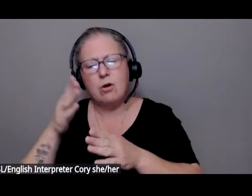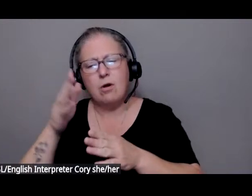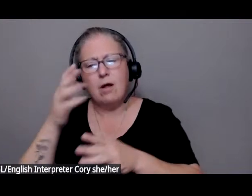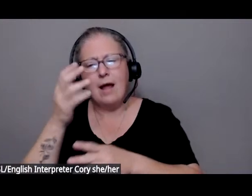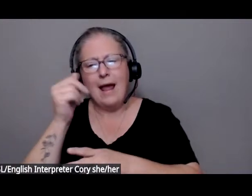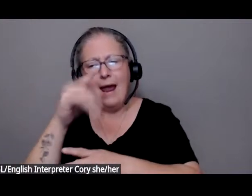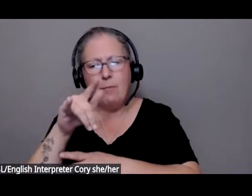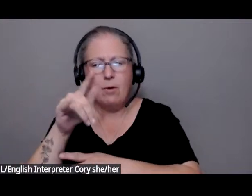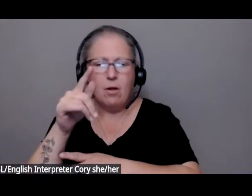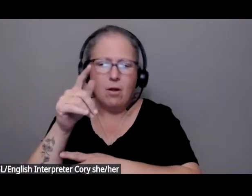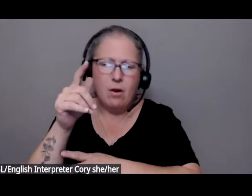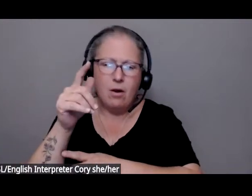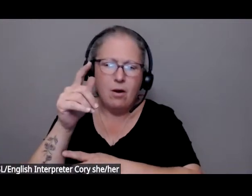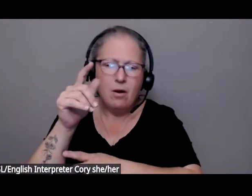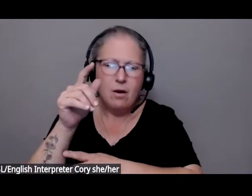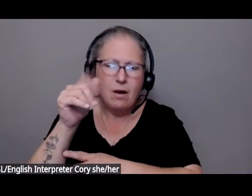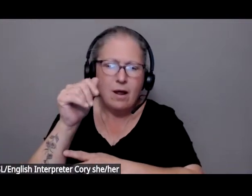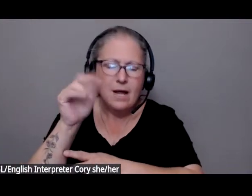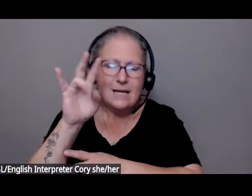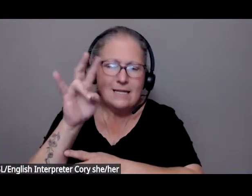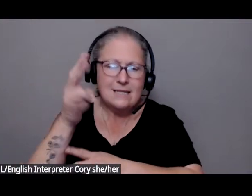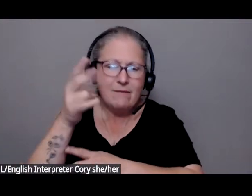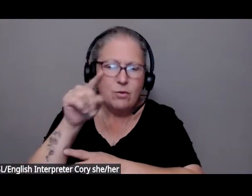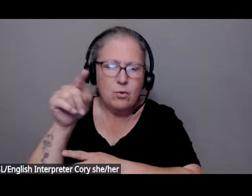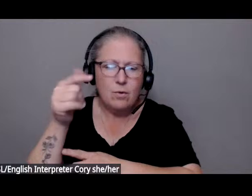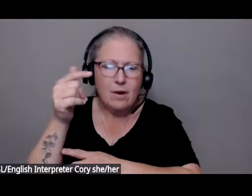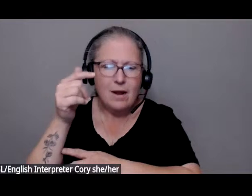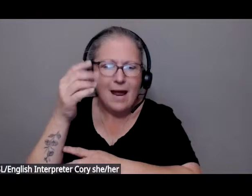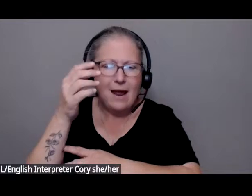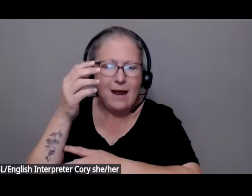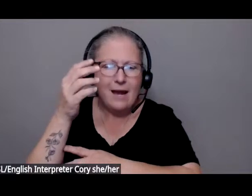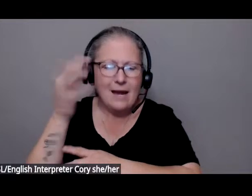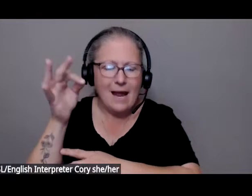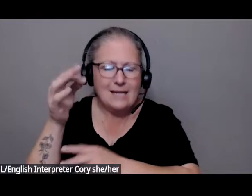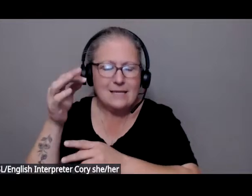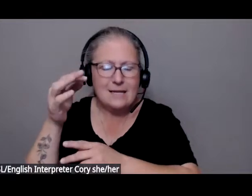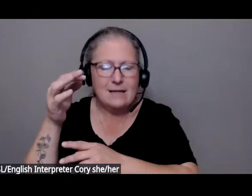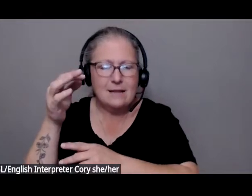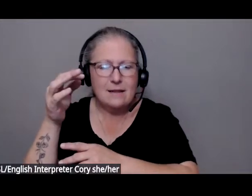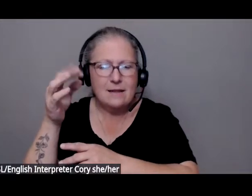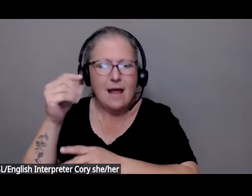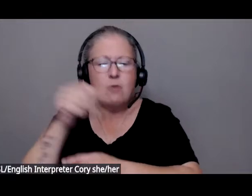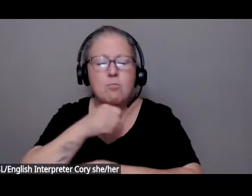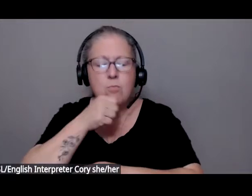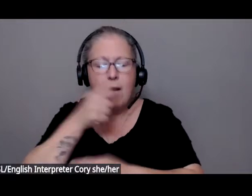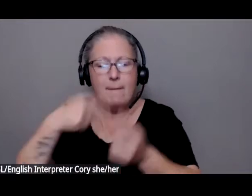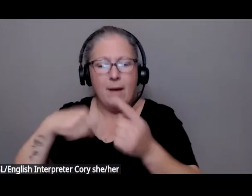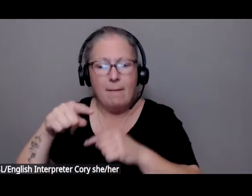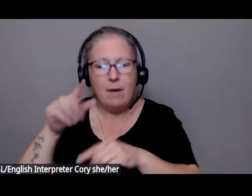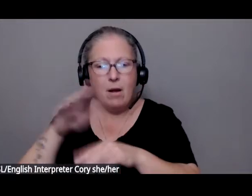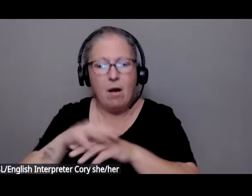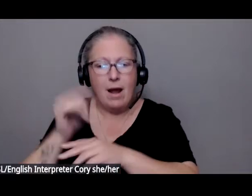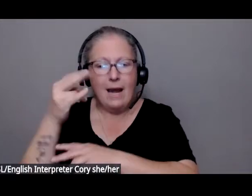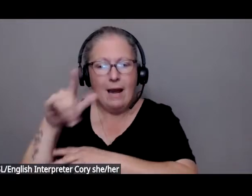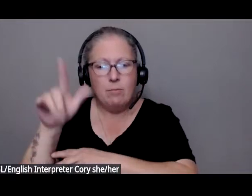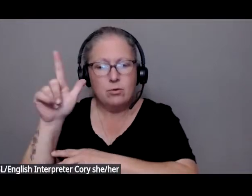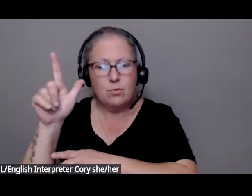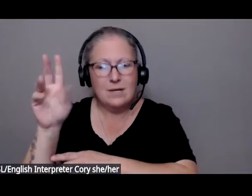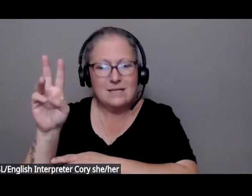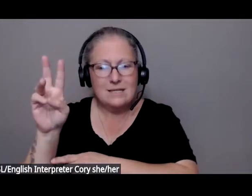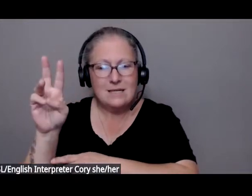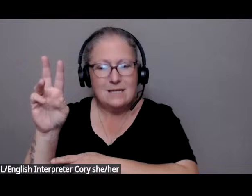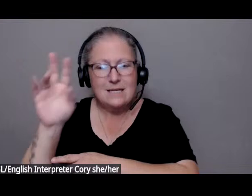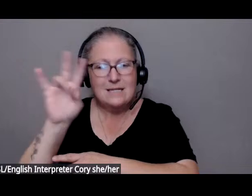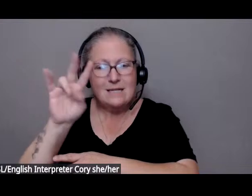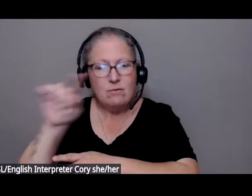13th and 7th through 19th, the next weekend. We have prom coming up on April 26th, 7th